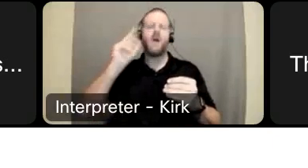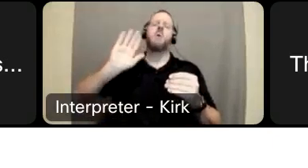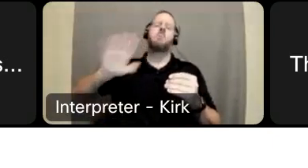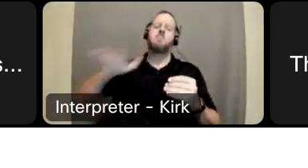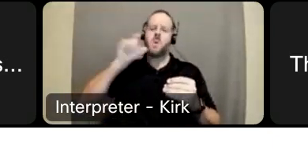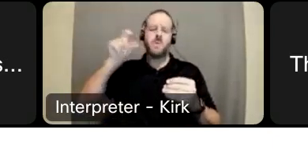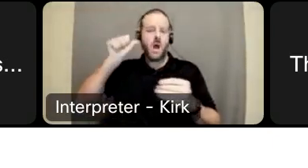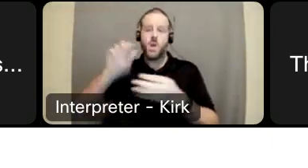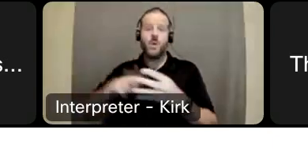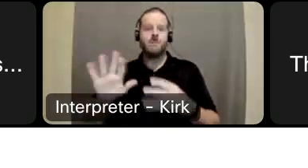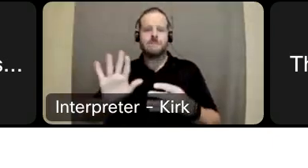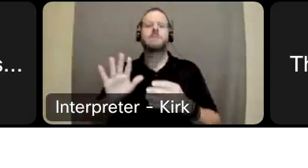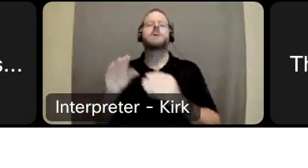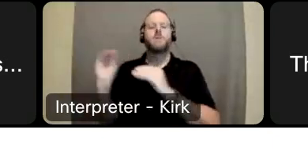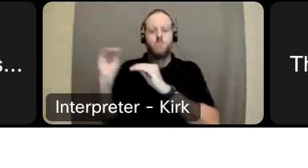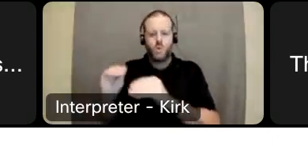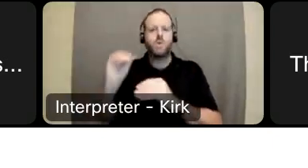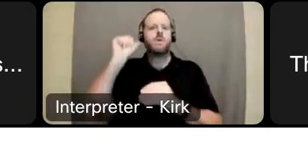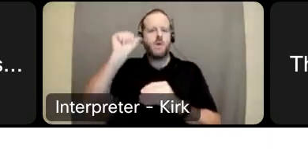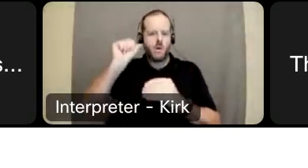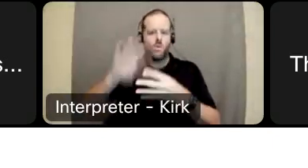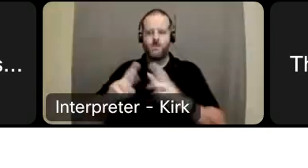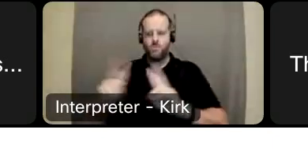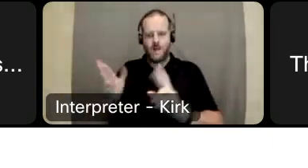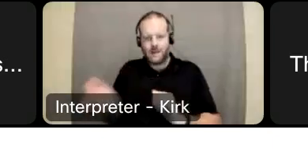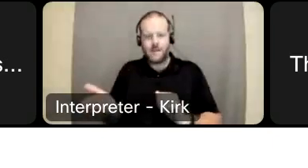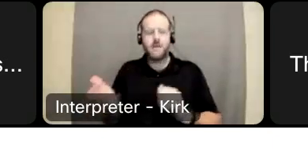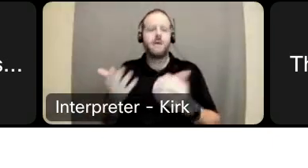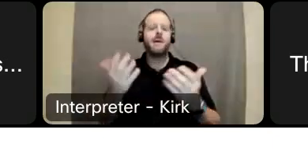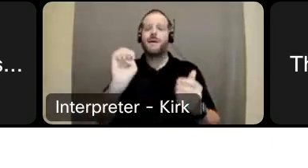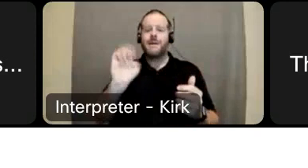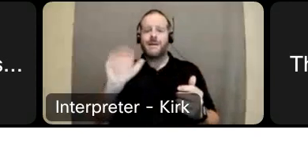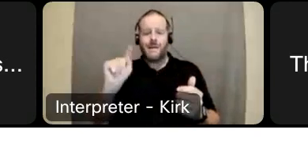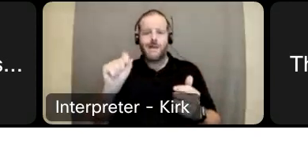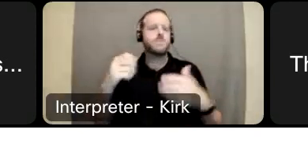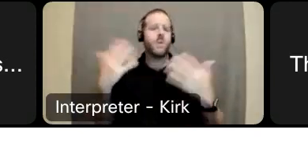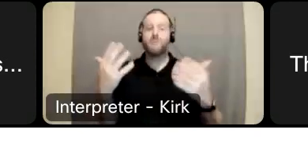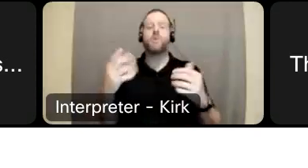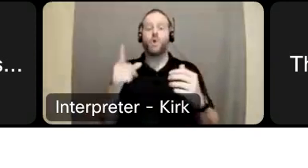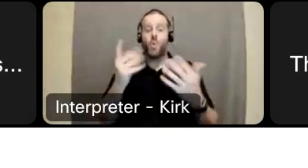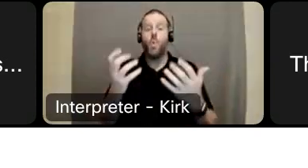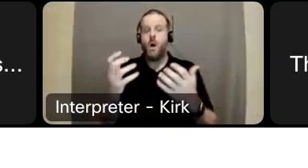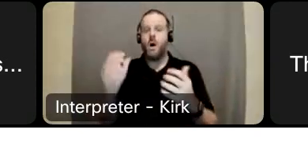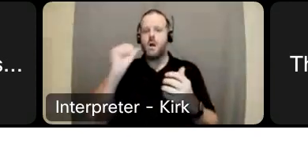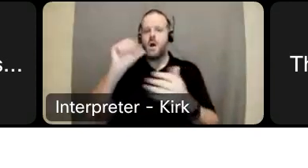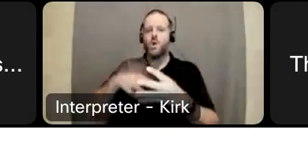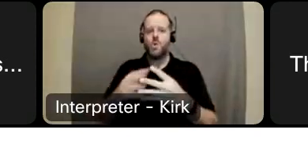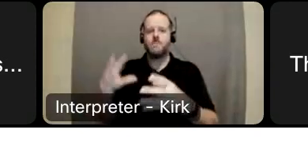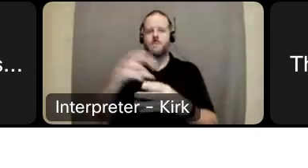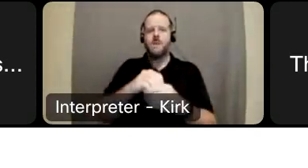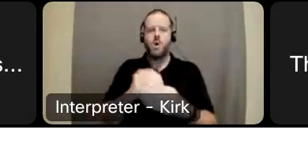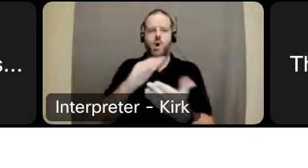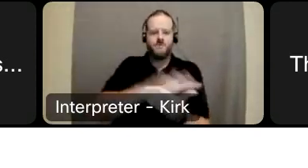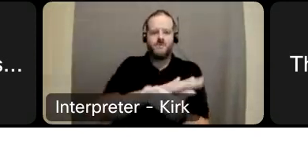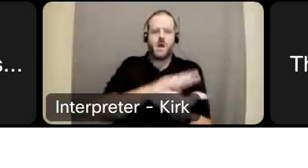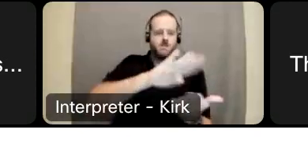pulling documents or searching through ECATS, whatever it may be, you want an audiogram to be a part of the documentation